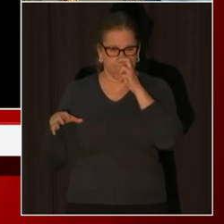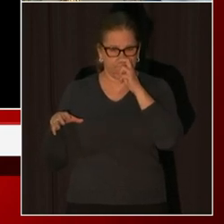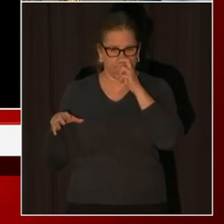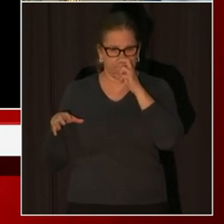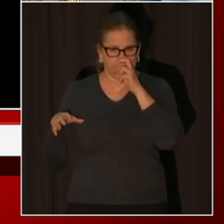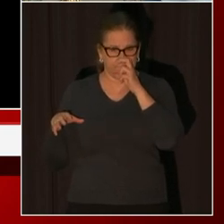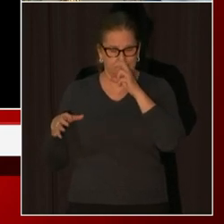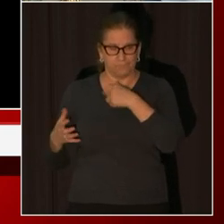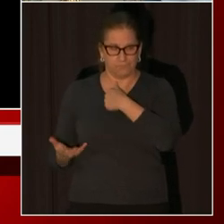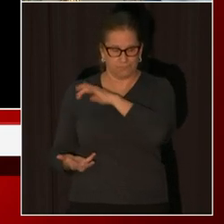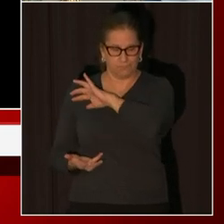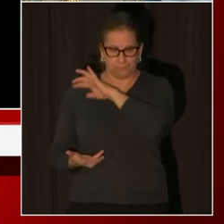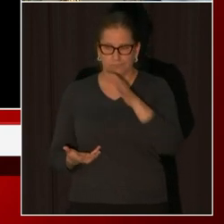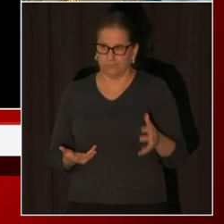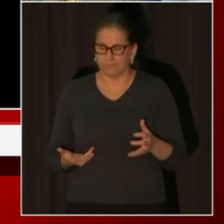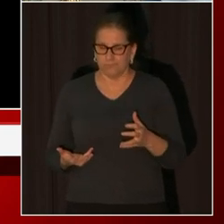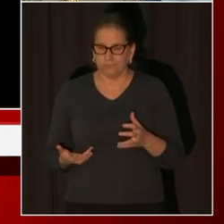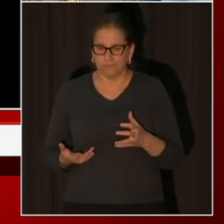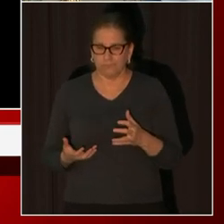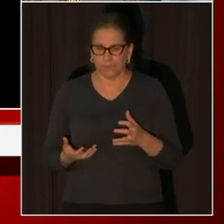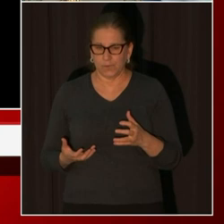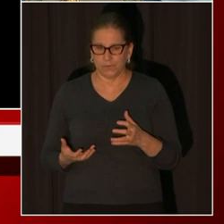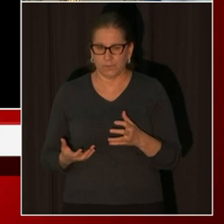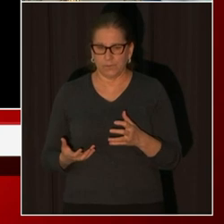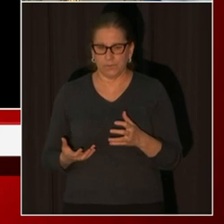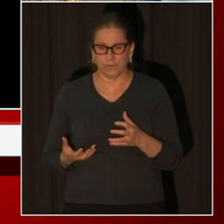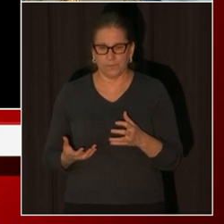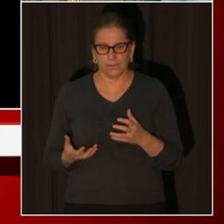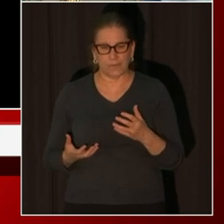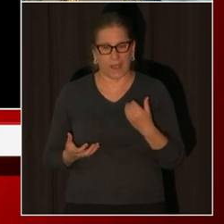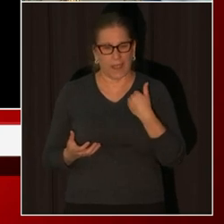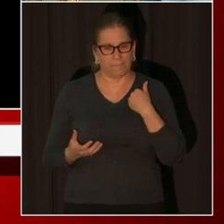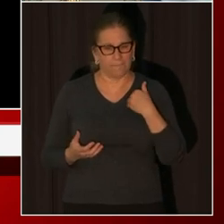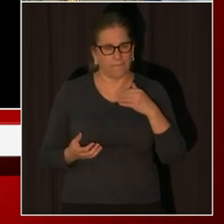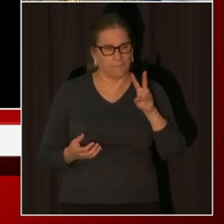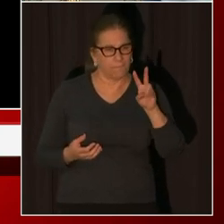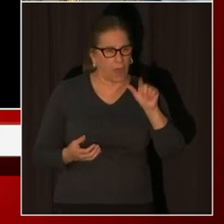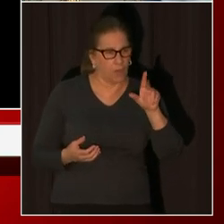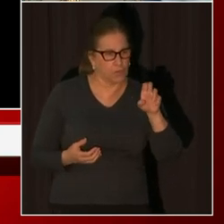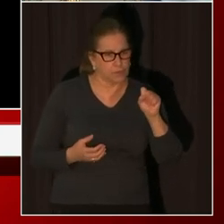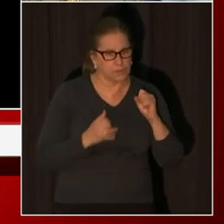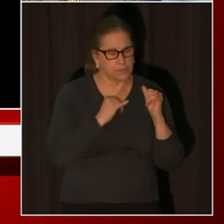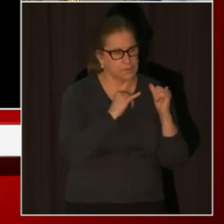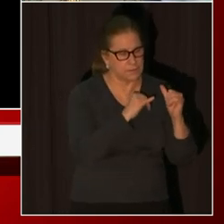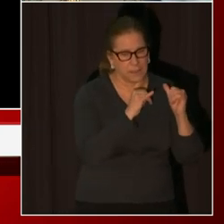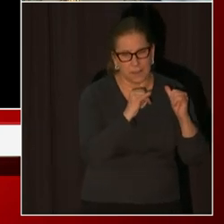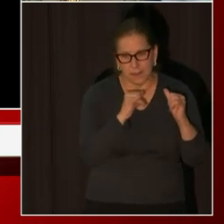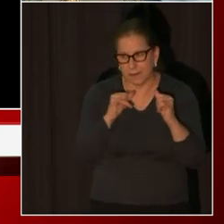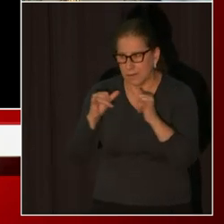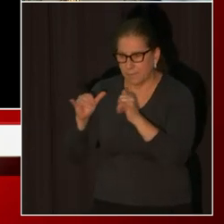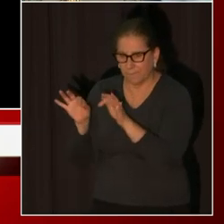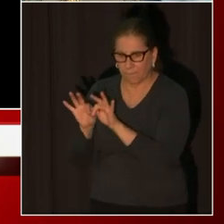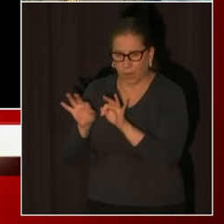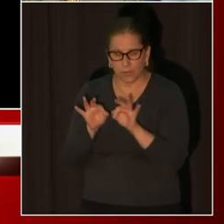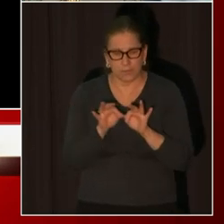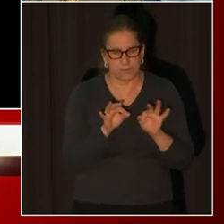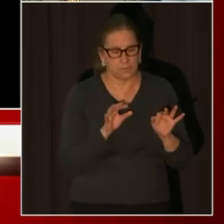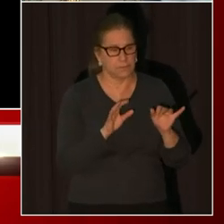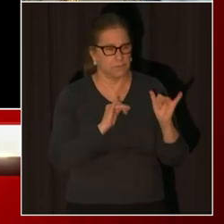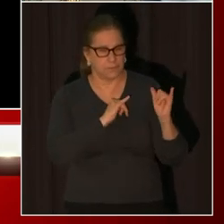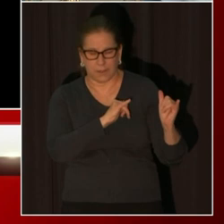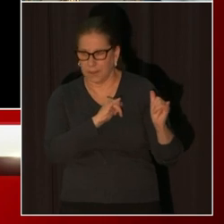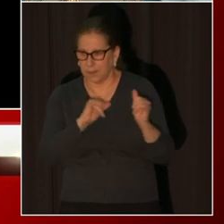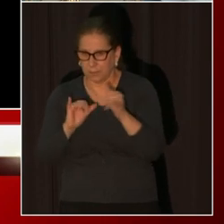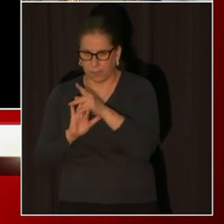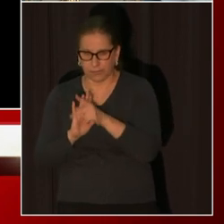of values and guiding principles that have guided our budget and our work together. So we all agree,